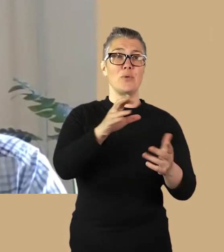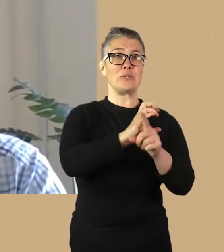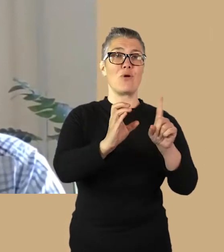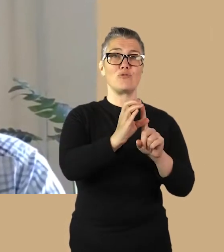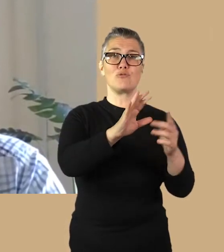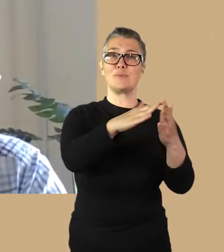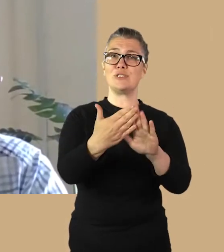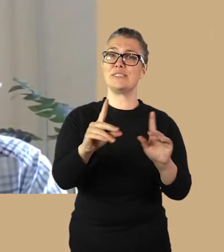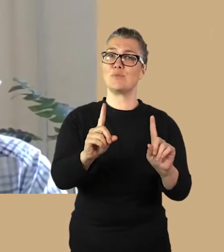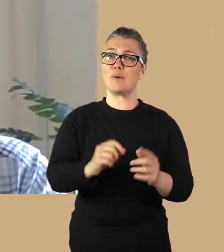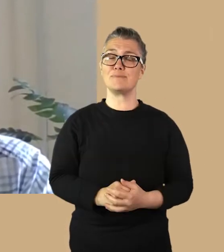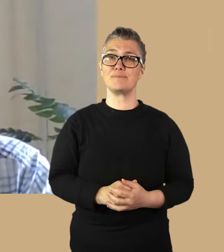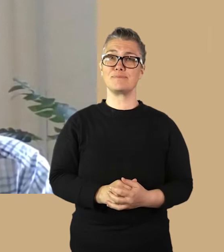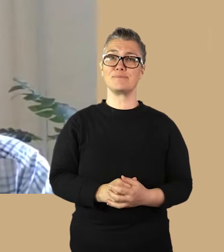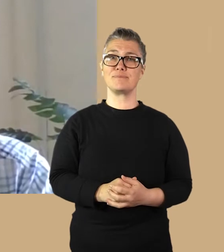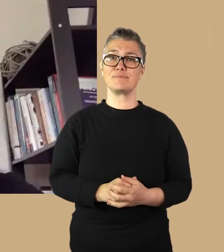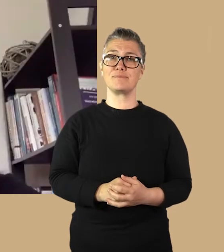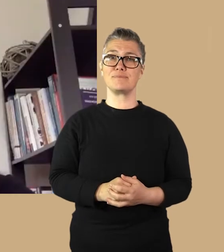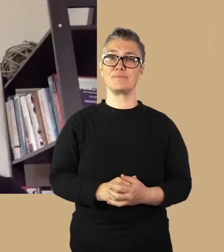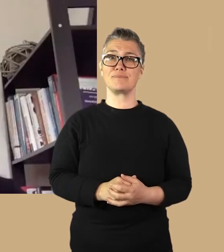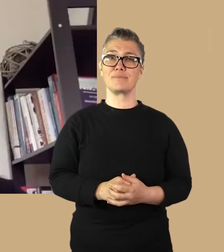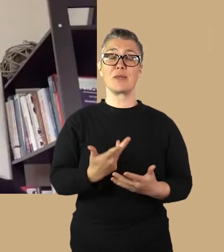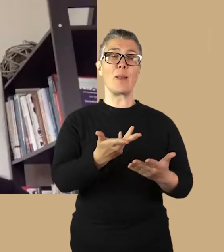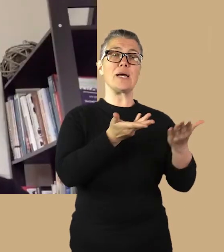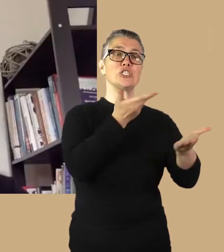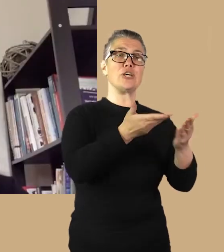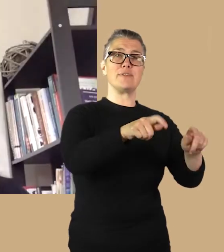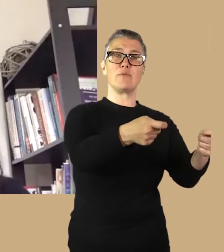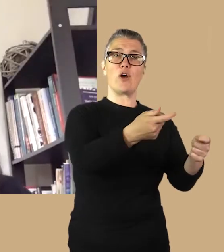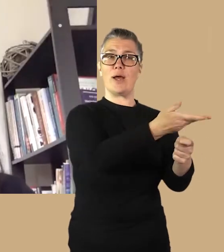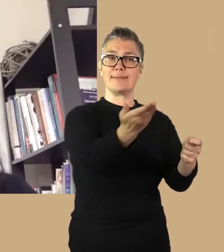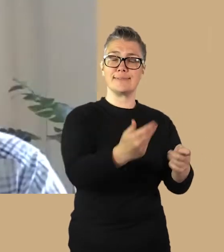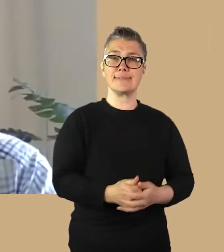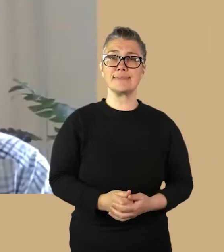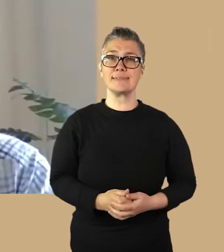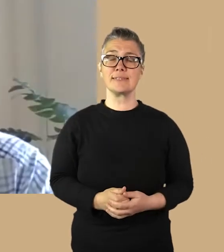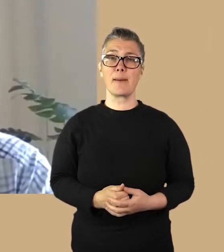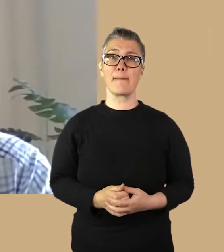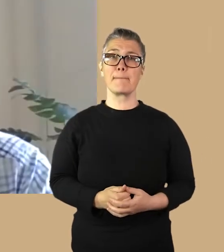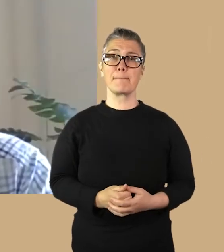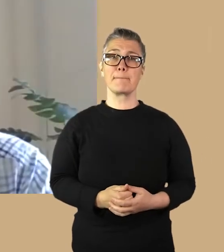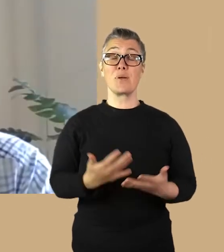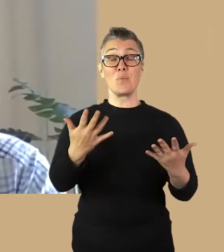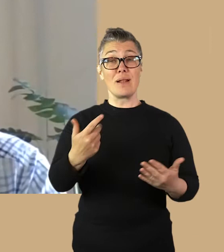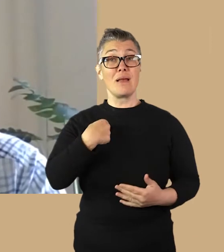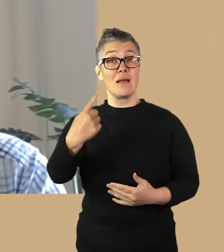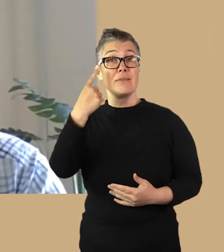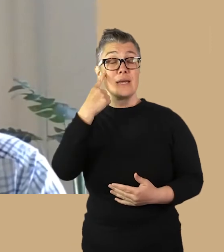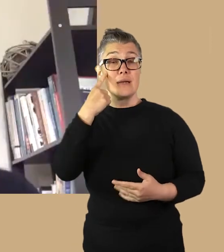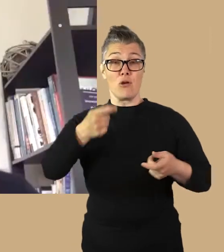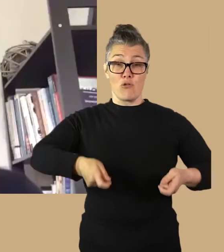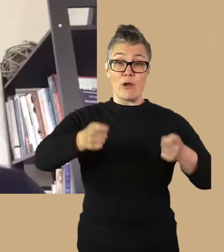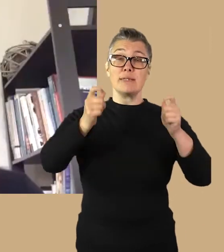to multicultural communities? So the Service providers in multicultural communities. Look, I think